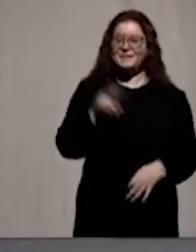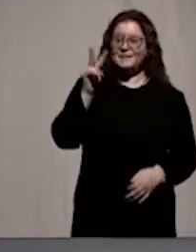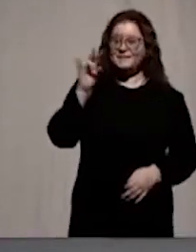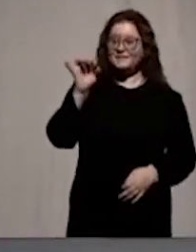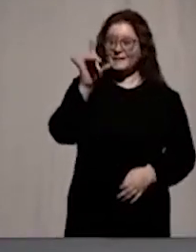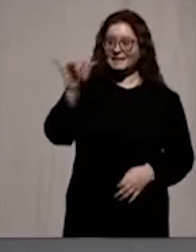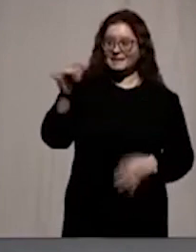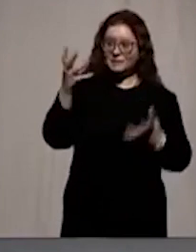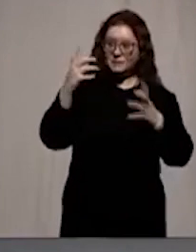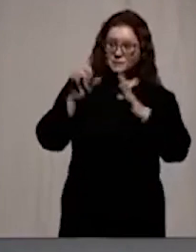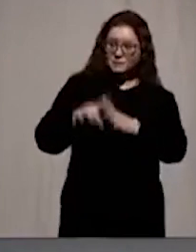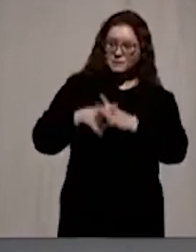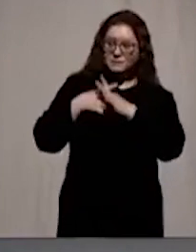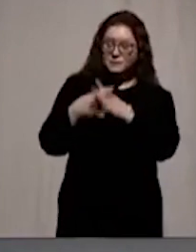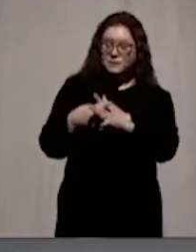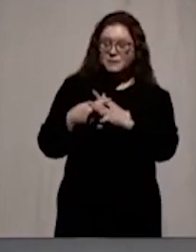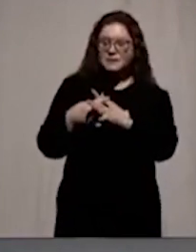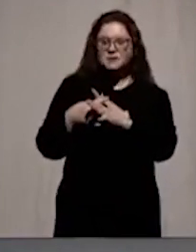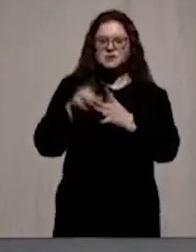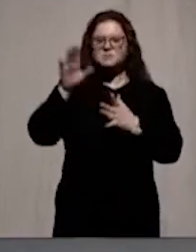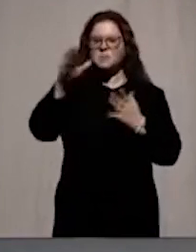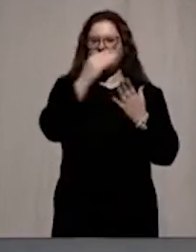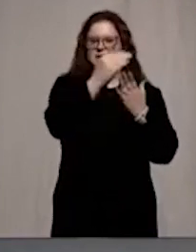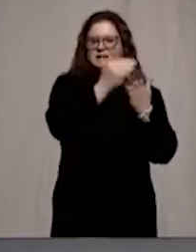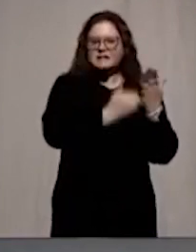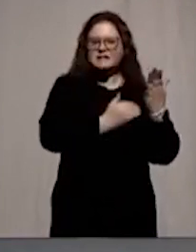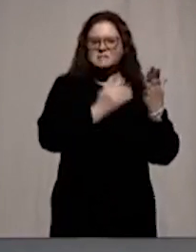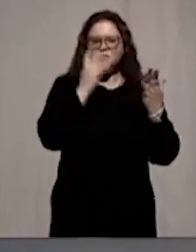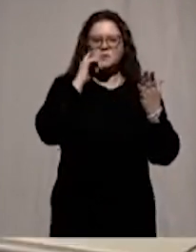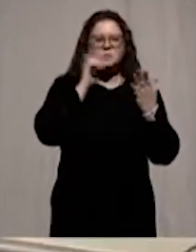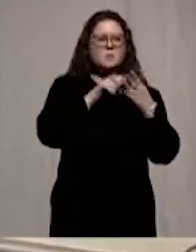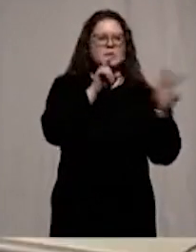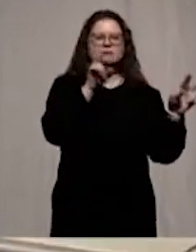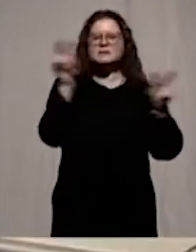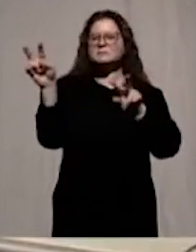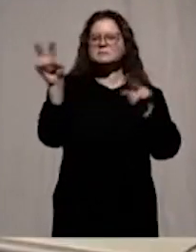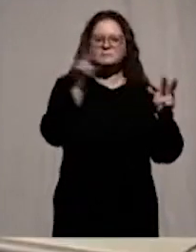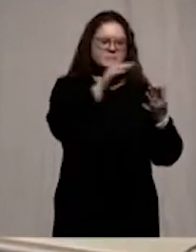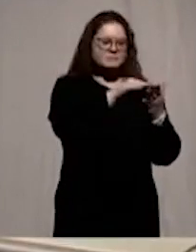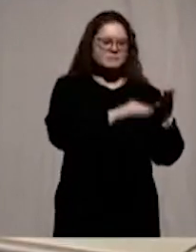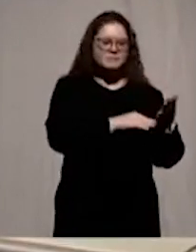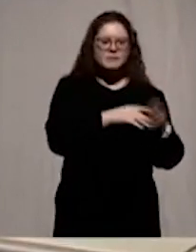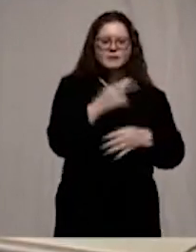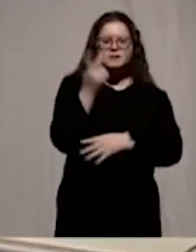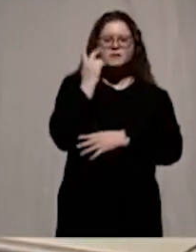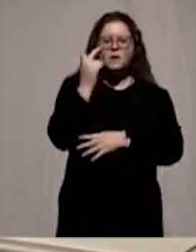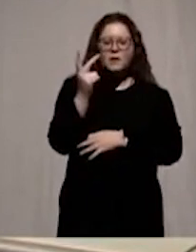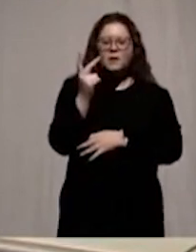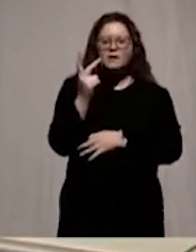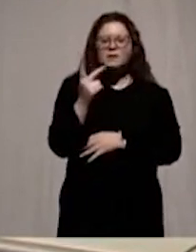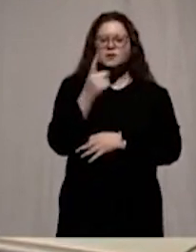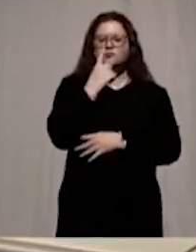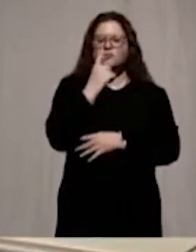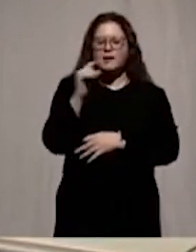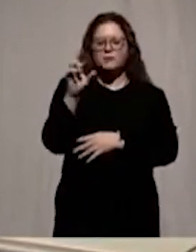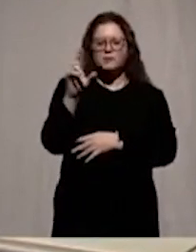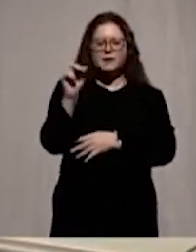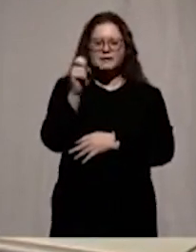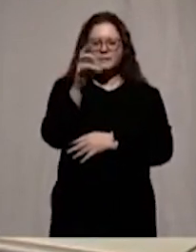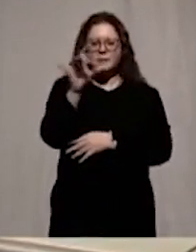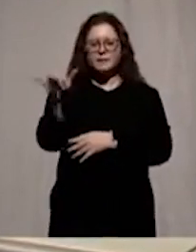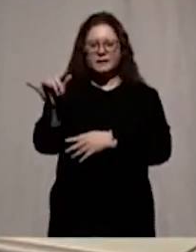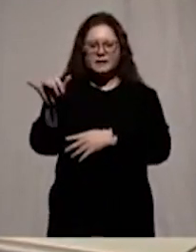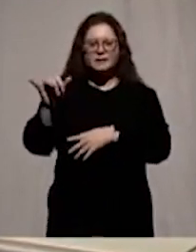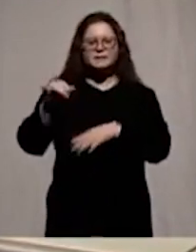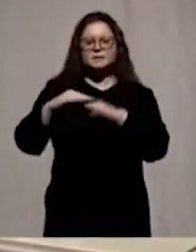go first and just give us a list of what you're noticing in your surroundings. Okay, so I saw a raspberry carpet and a gold